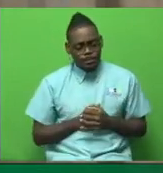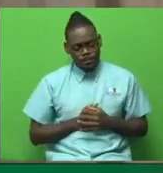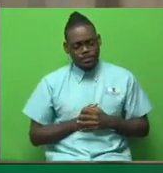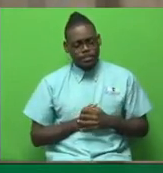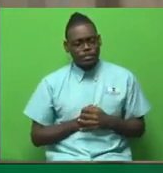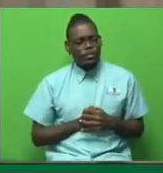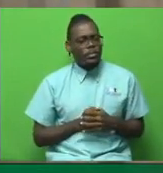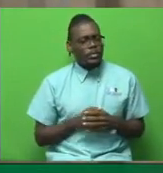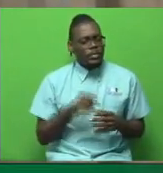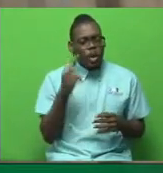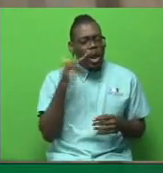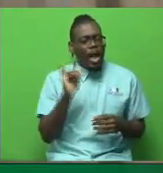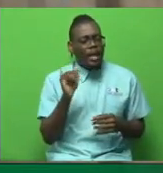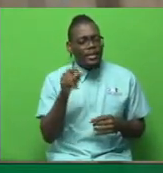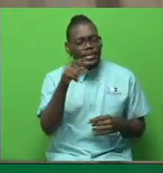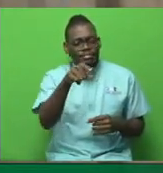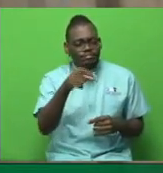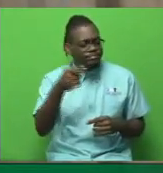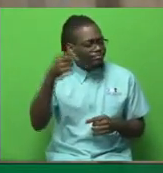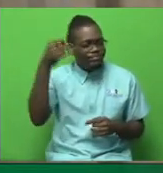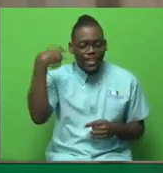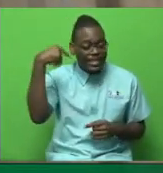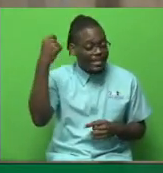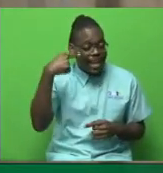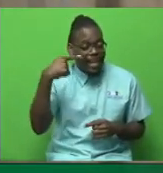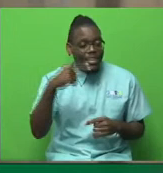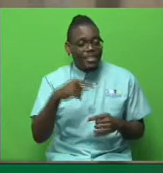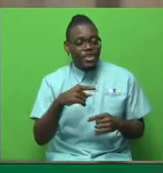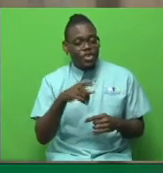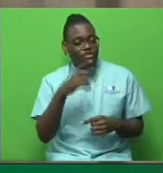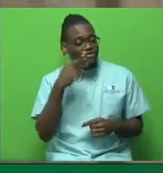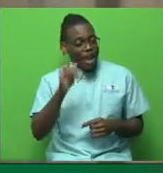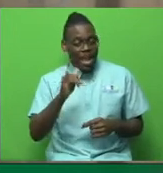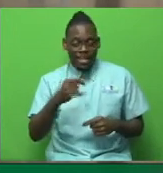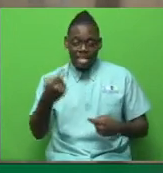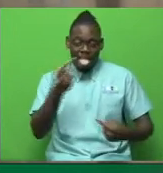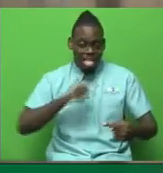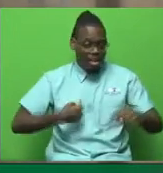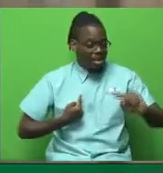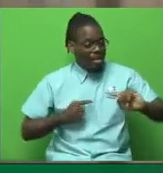but it is absolutely insulting to a very Discerning population